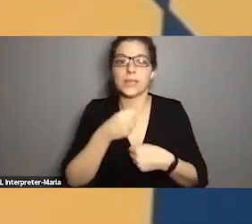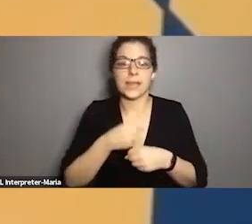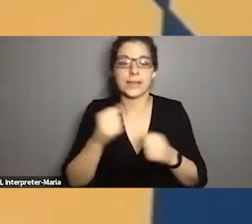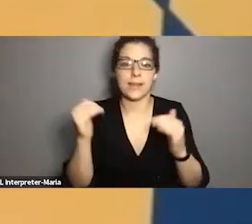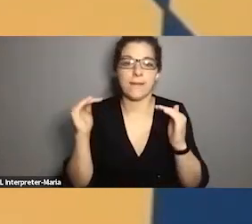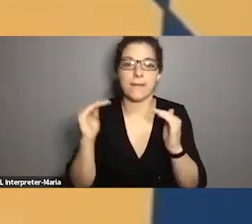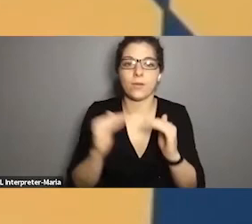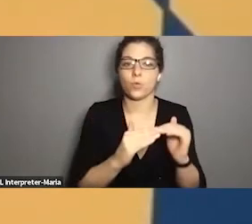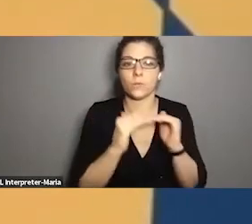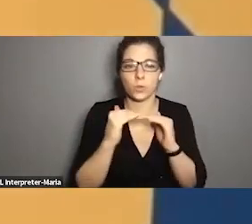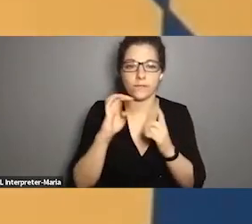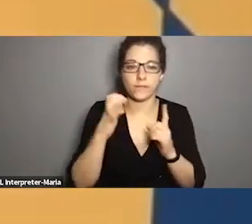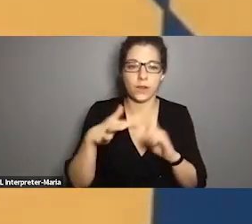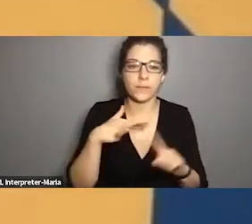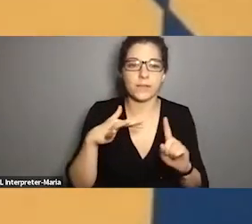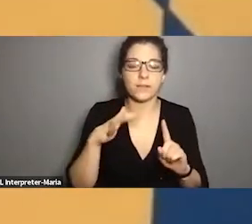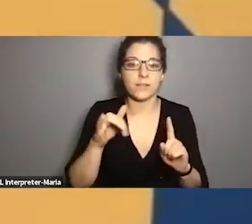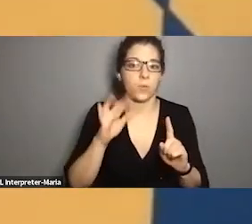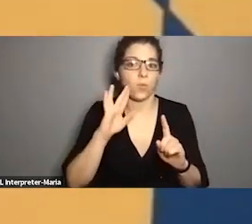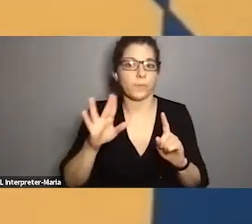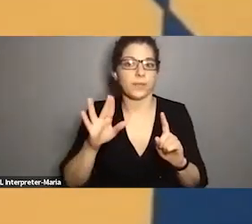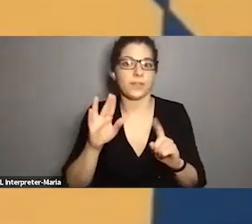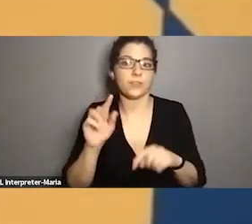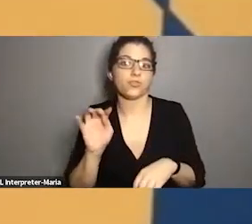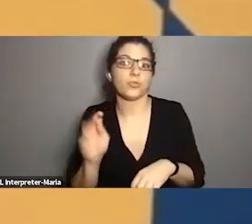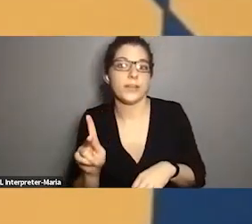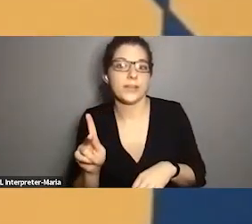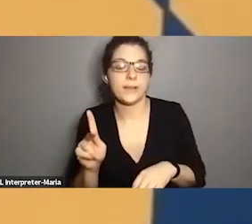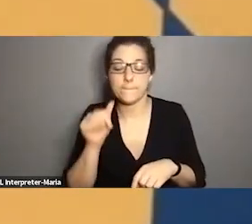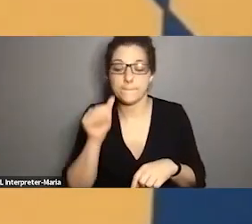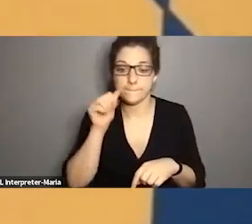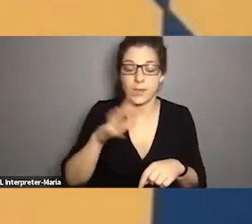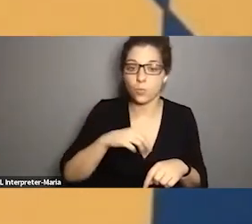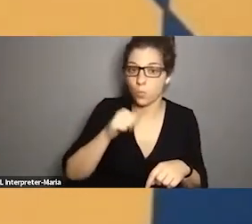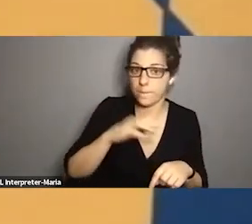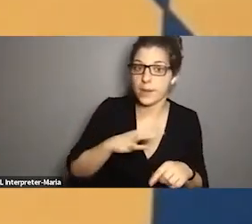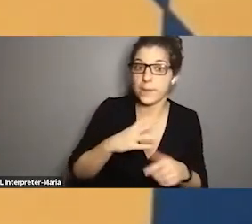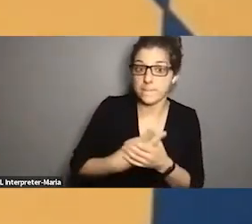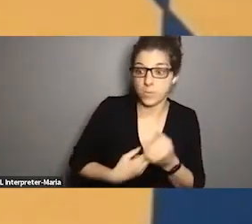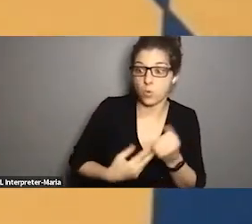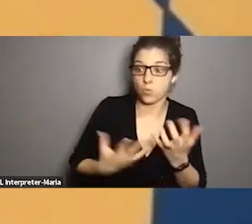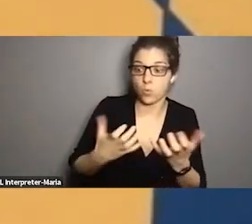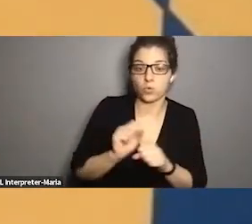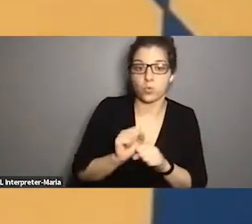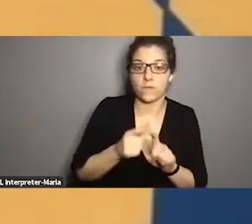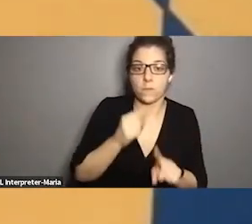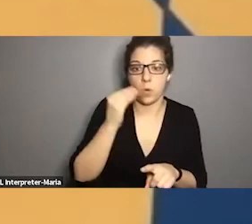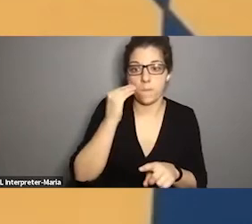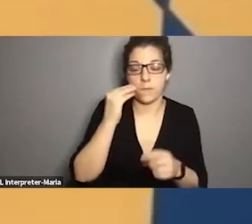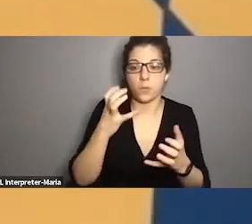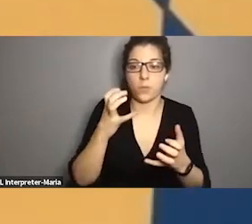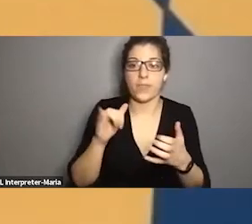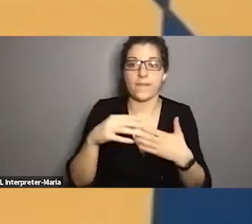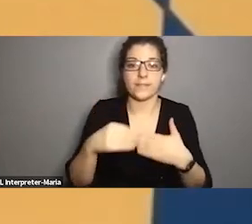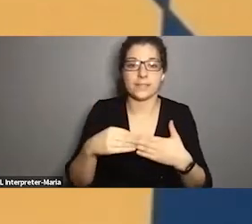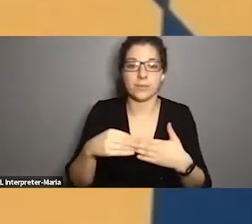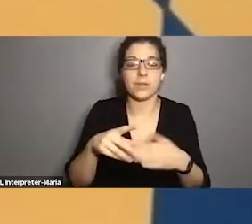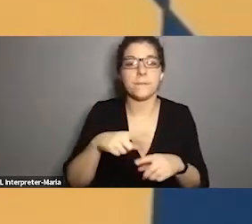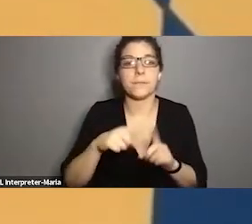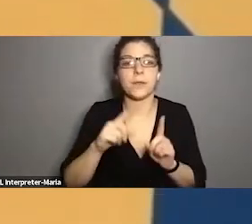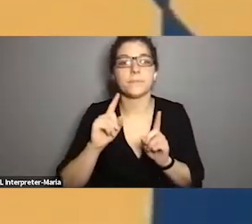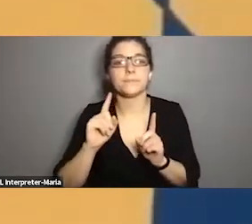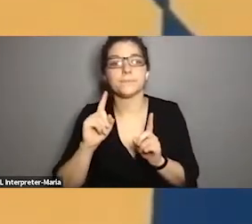equitable environment, and I think that's going to be the trick, men and women both want to work from home and they want that flexibility. But I think